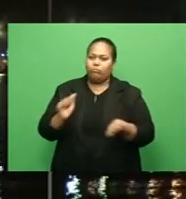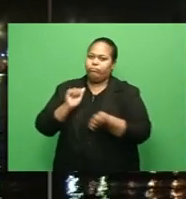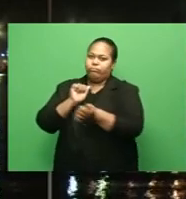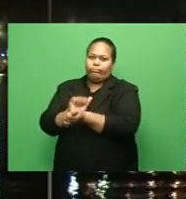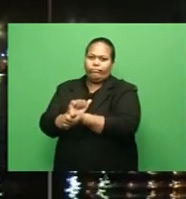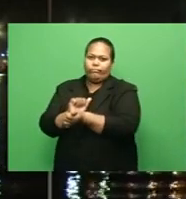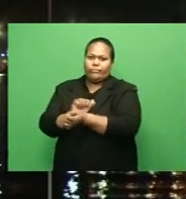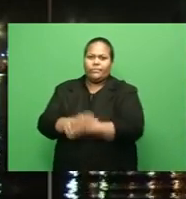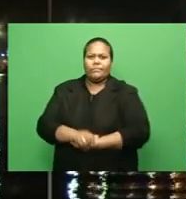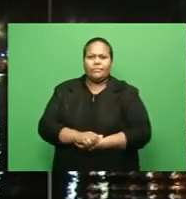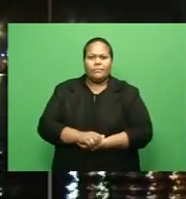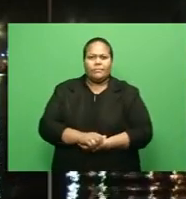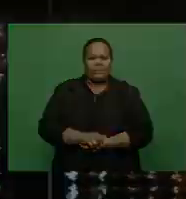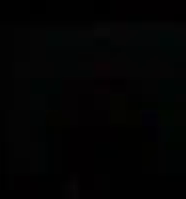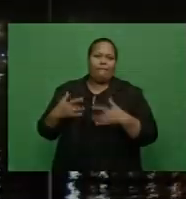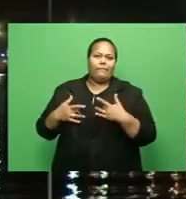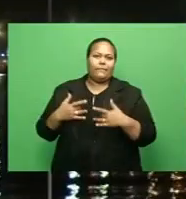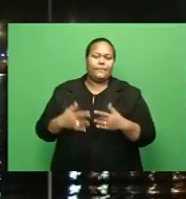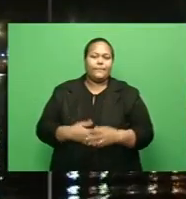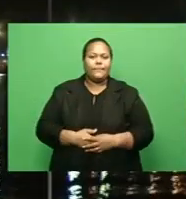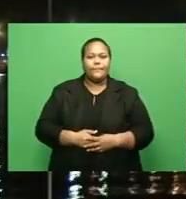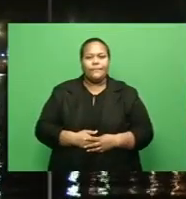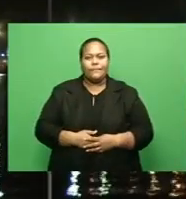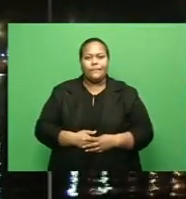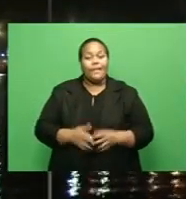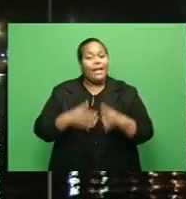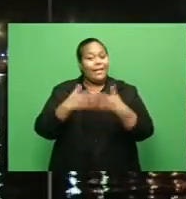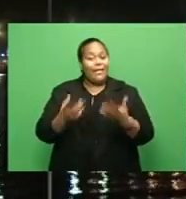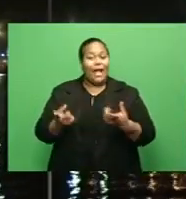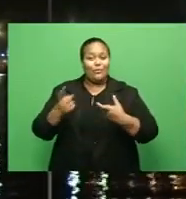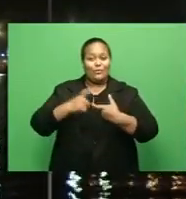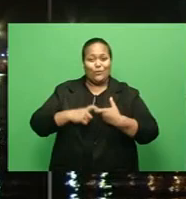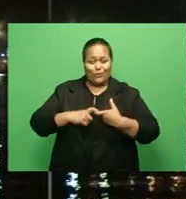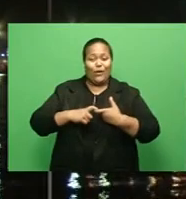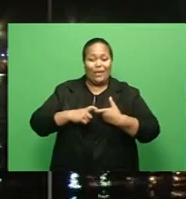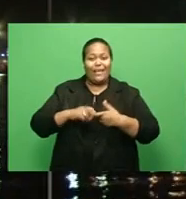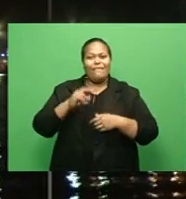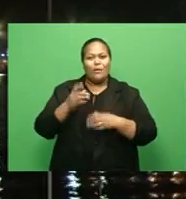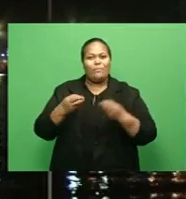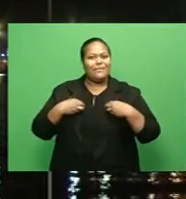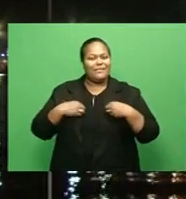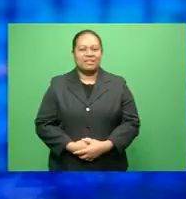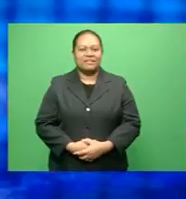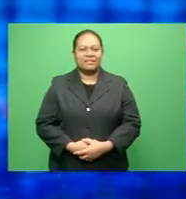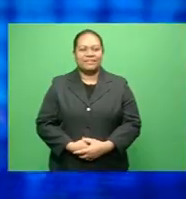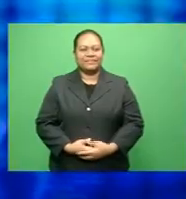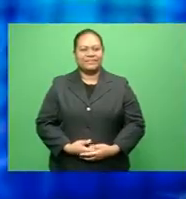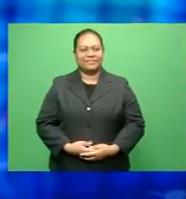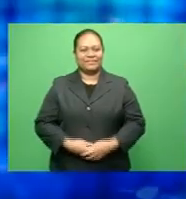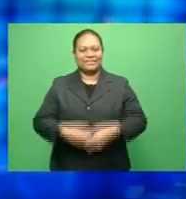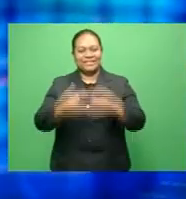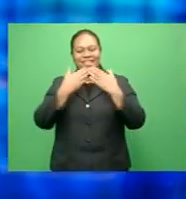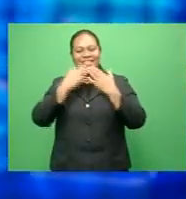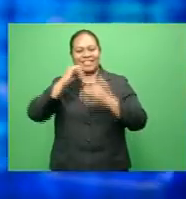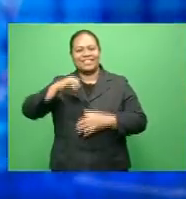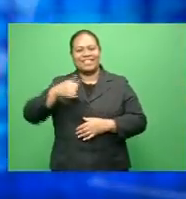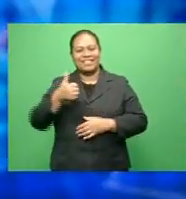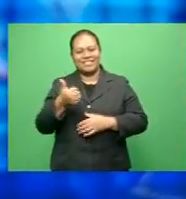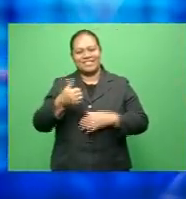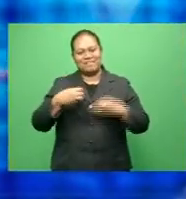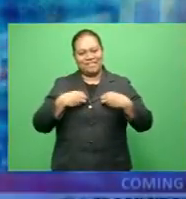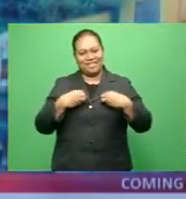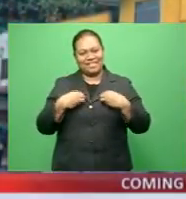Auckland's Perimari prison last night. And Whitney joins us now with the latest in business. Thanks, Jackie. In business